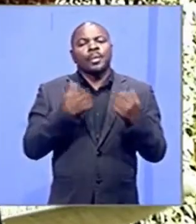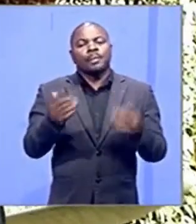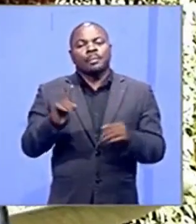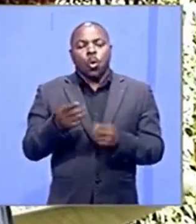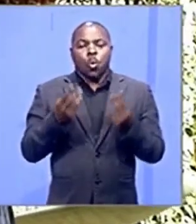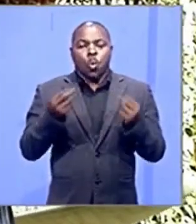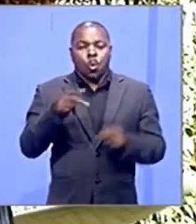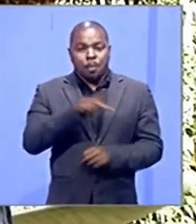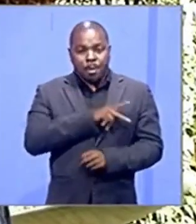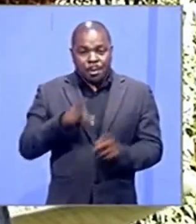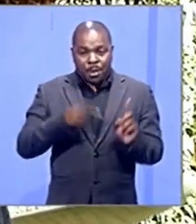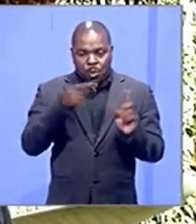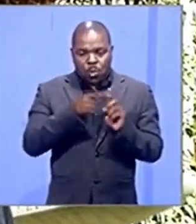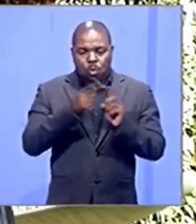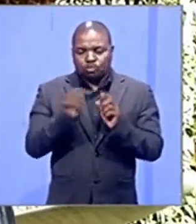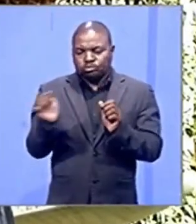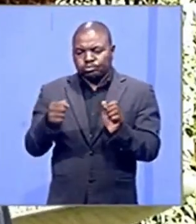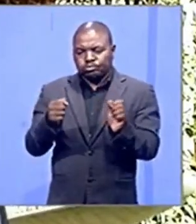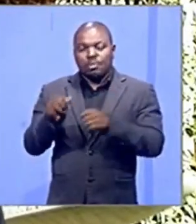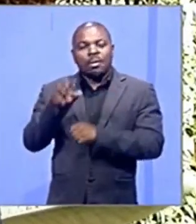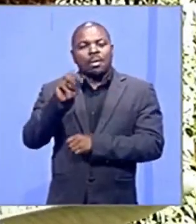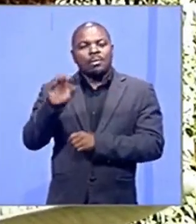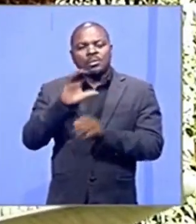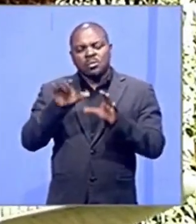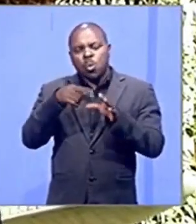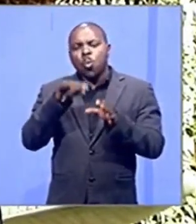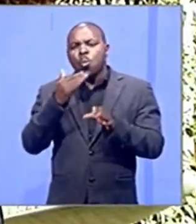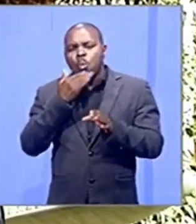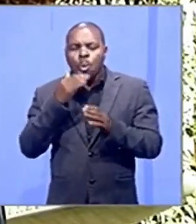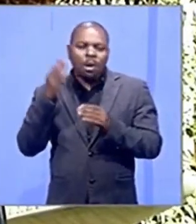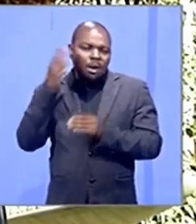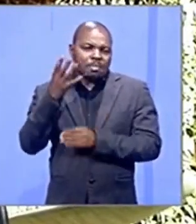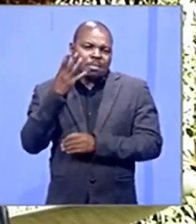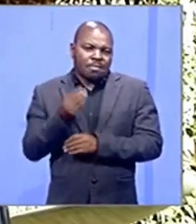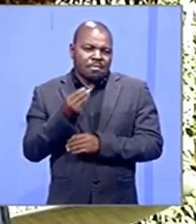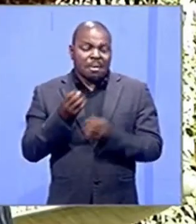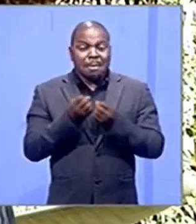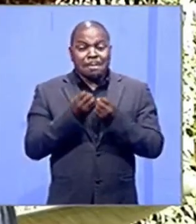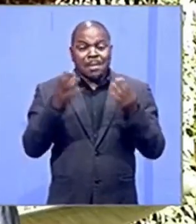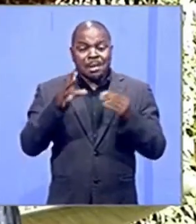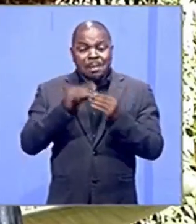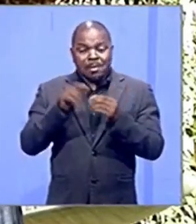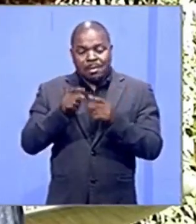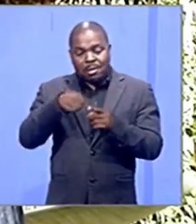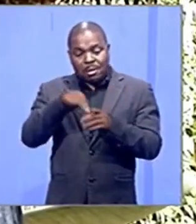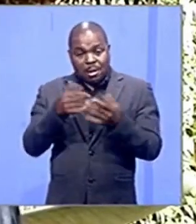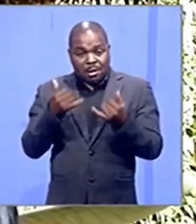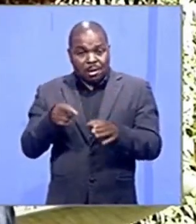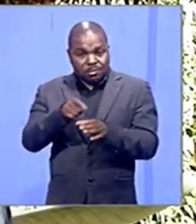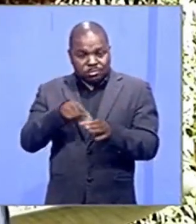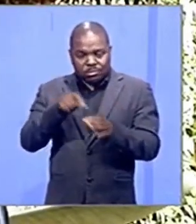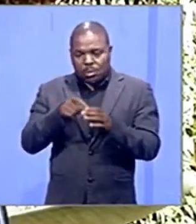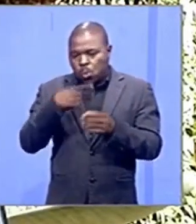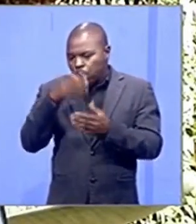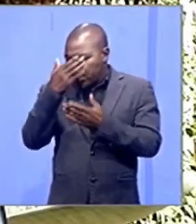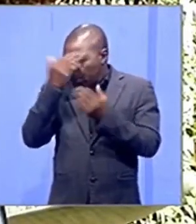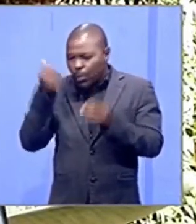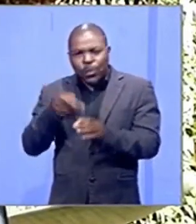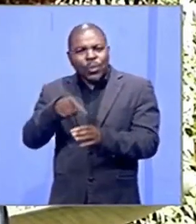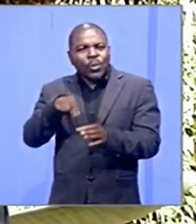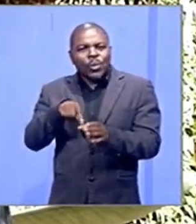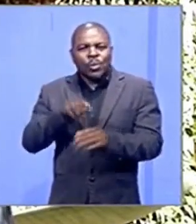premier to appoint a cabinet with a little bit of experience. Many of his members in the cabinet are unknown to us